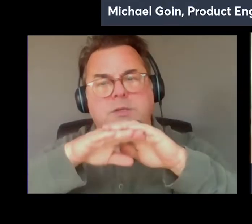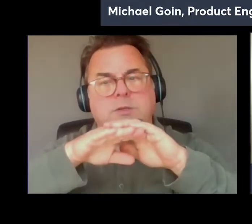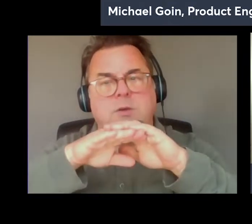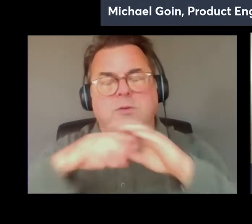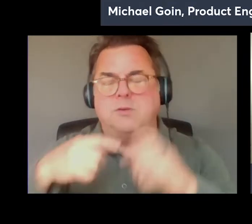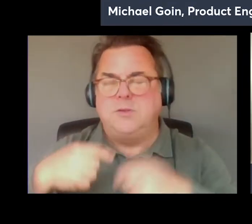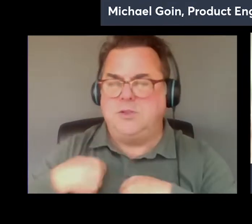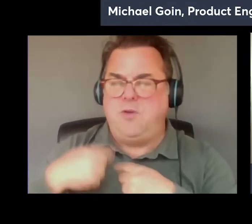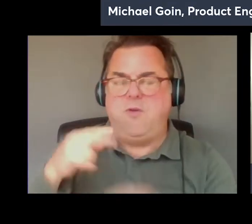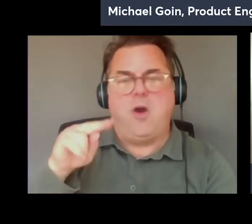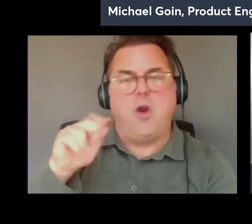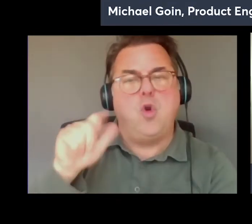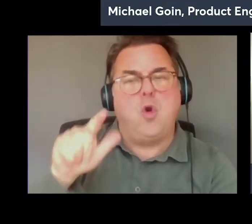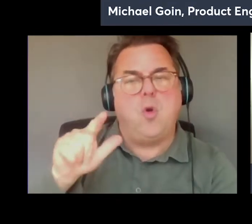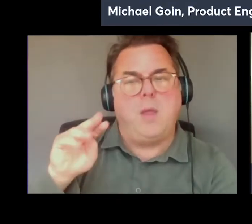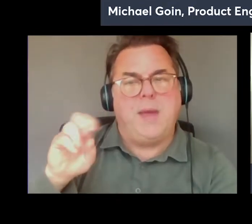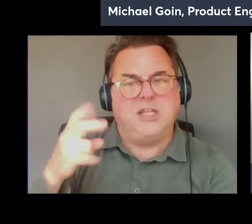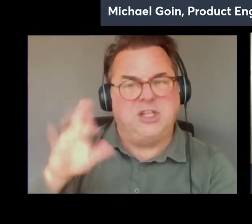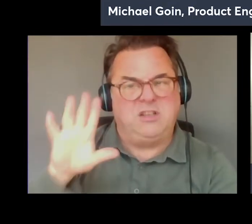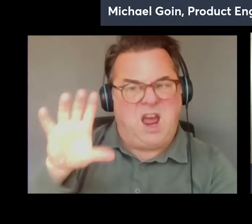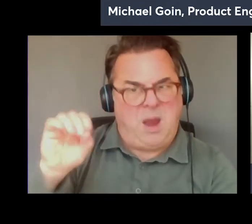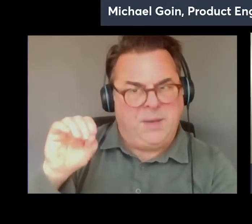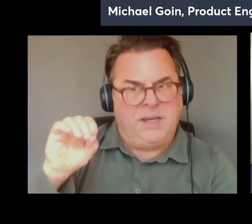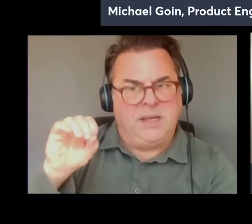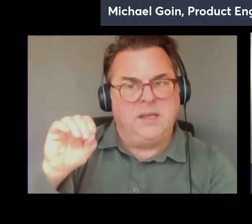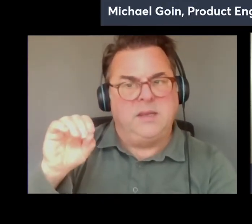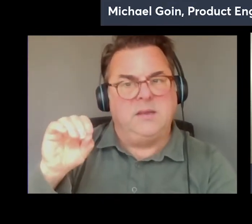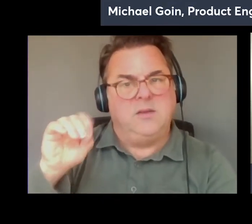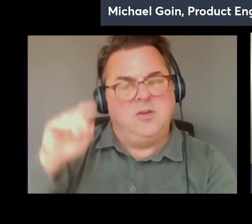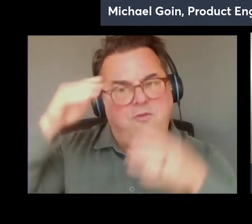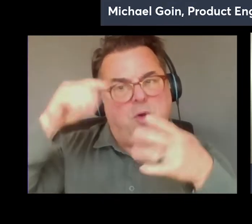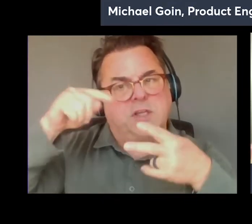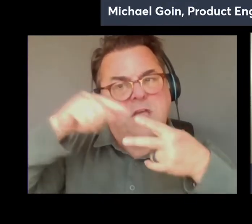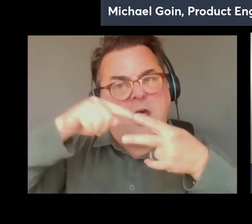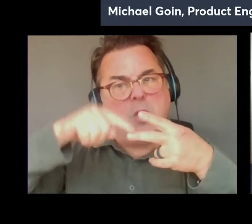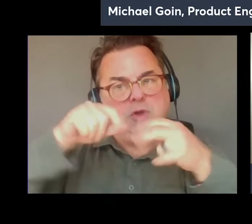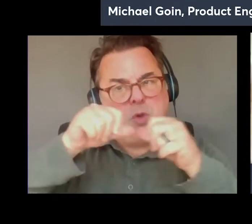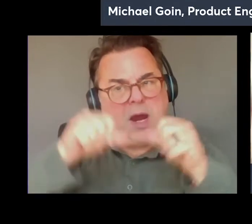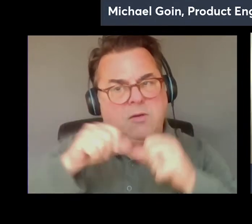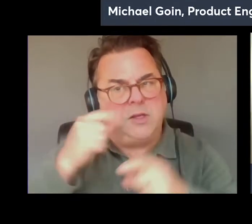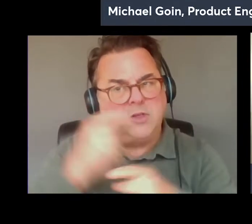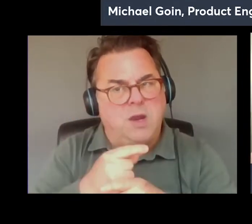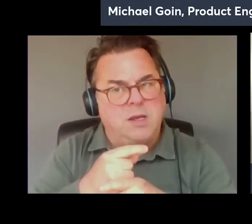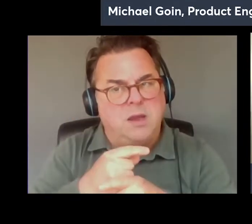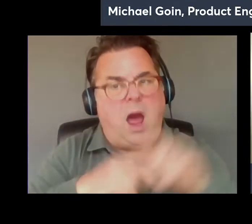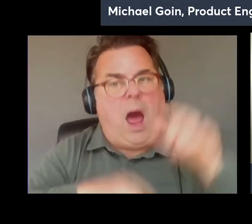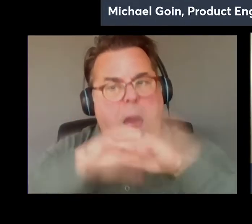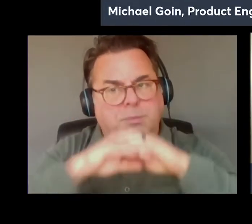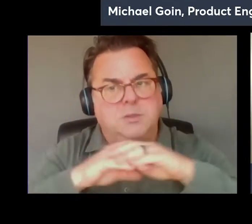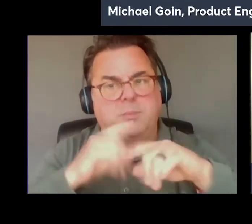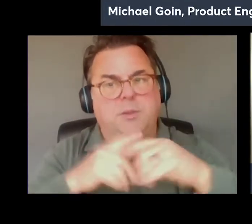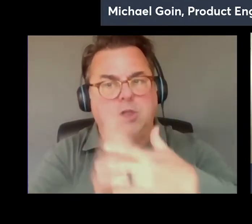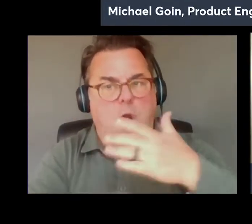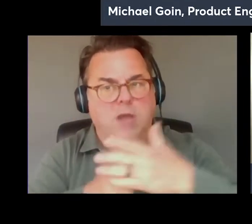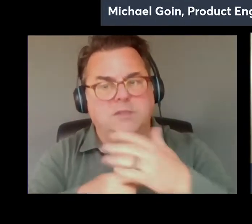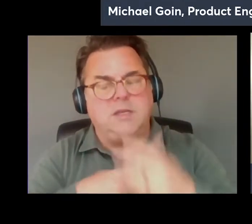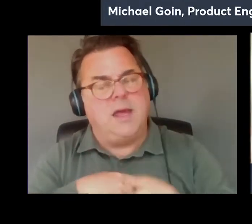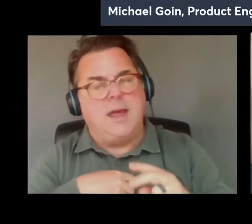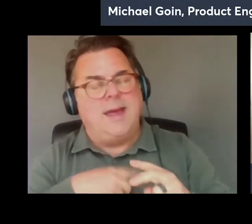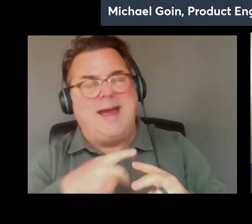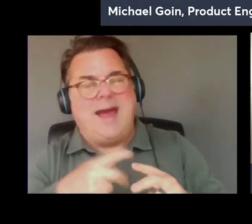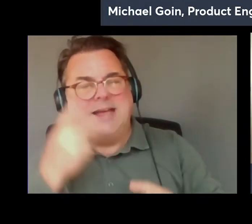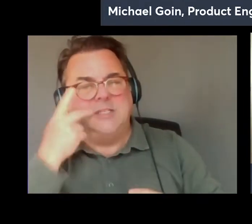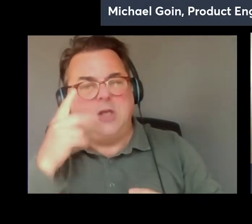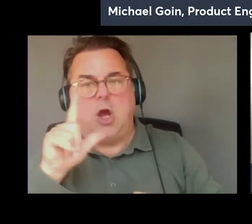two areas that Neural Magic focuses on, right? So, I went and looked at your website, see the